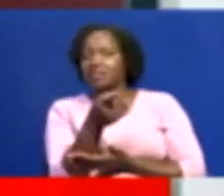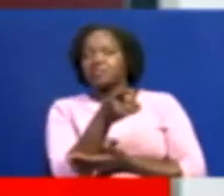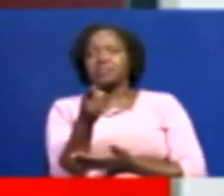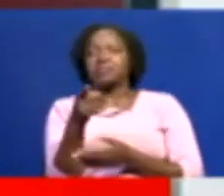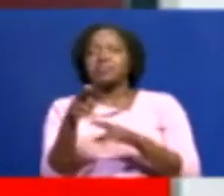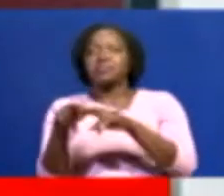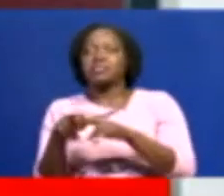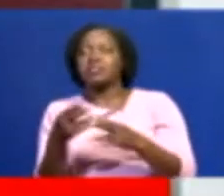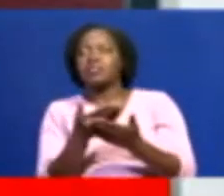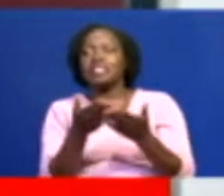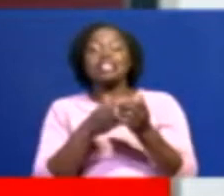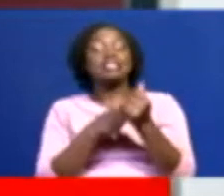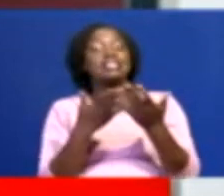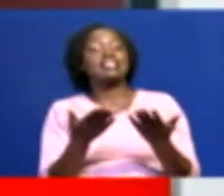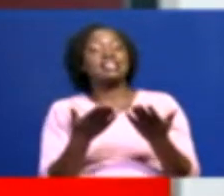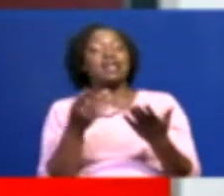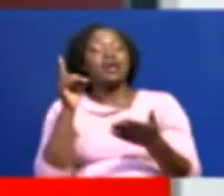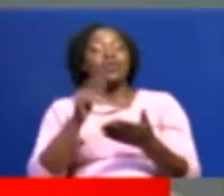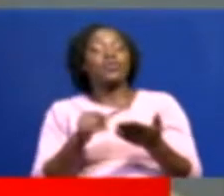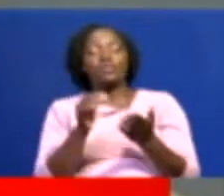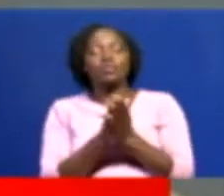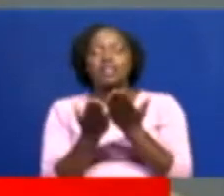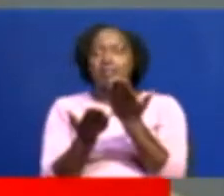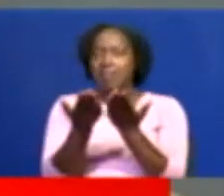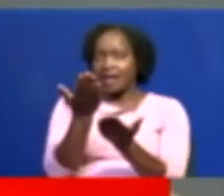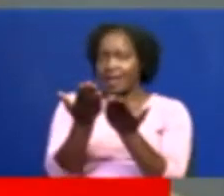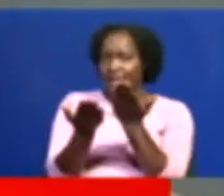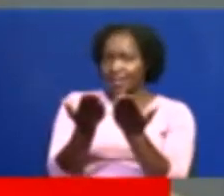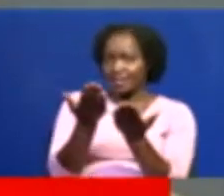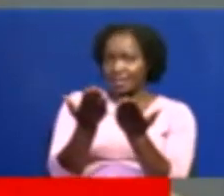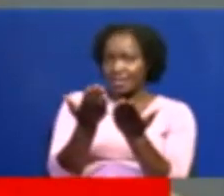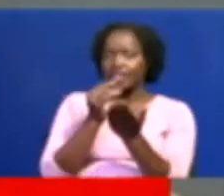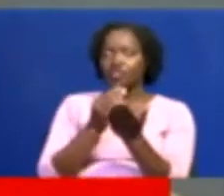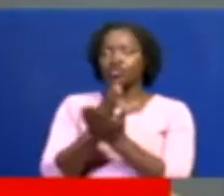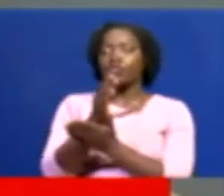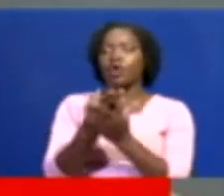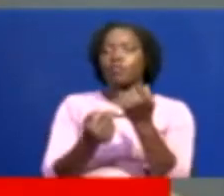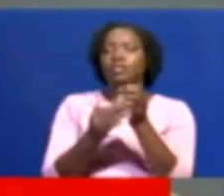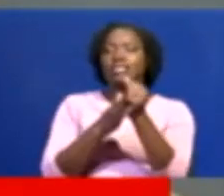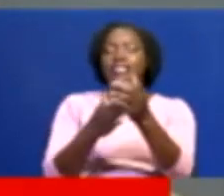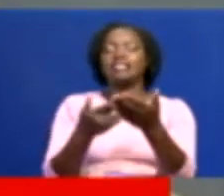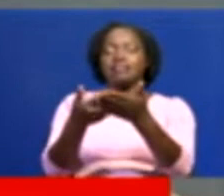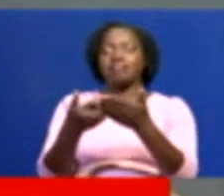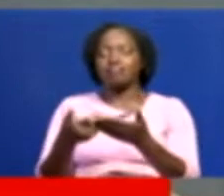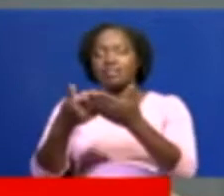sitting down with these particular leaders? What should be the middle ground that will ensure both of these leaders come to the table?